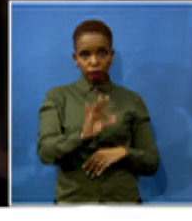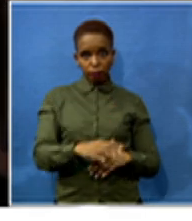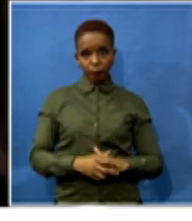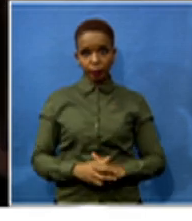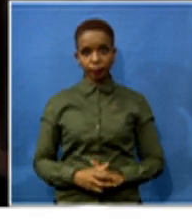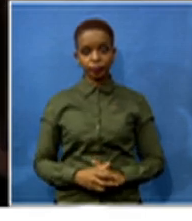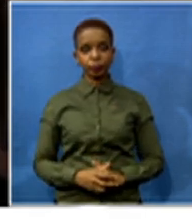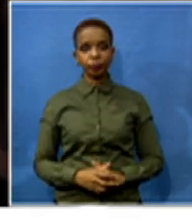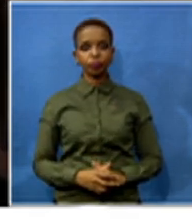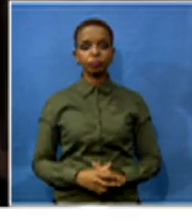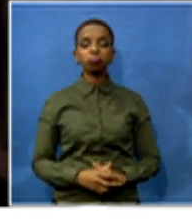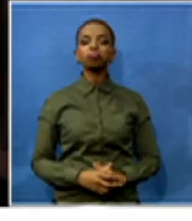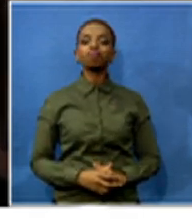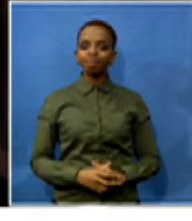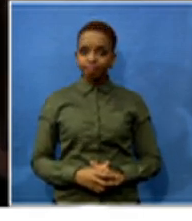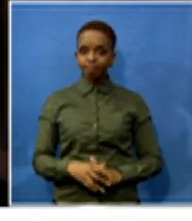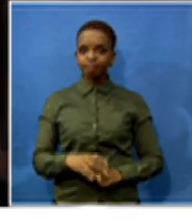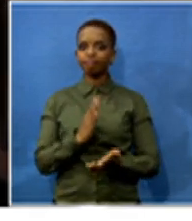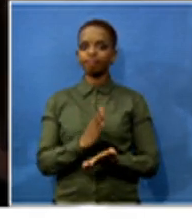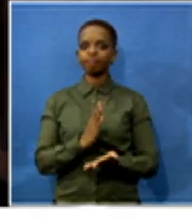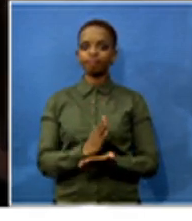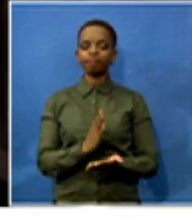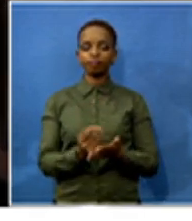Absolutely, it does. And